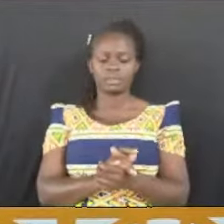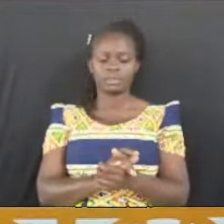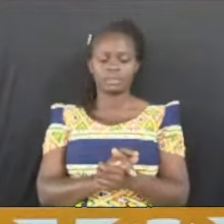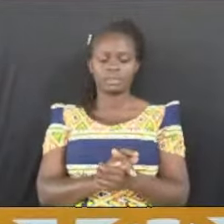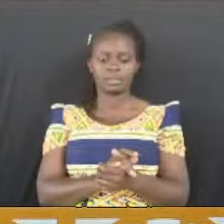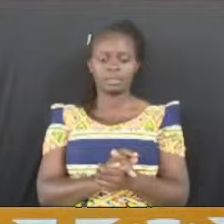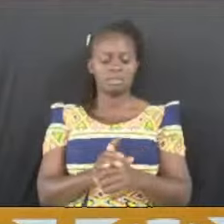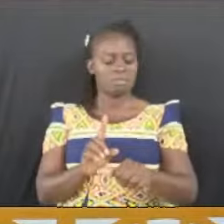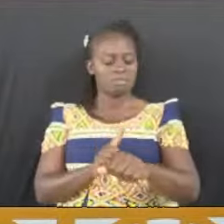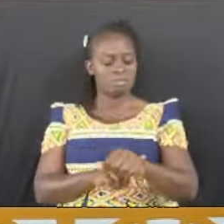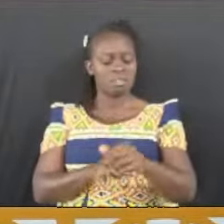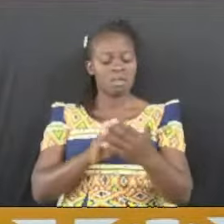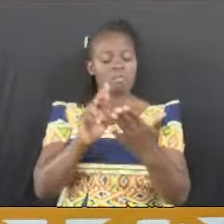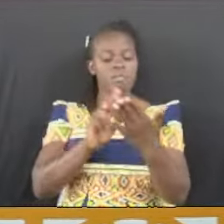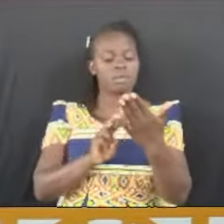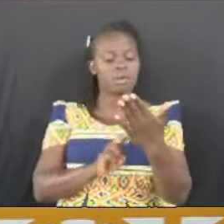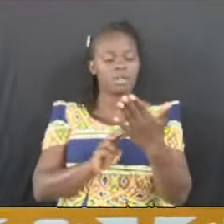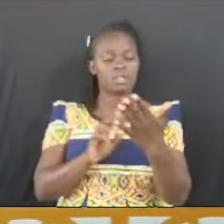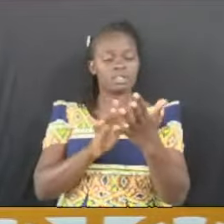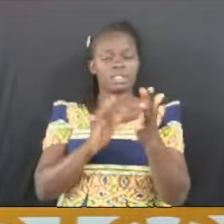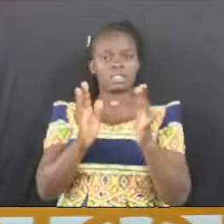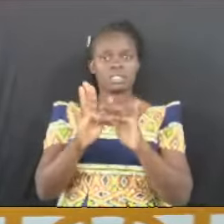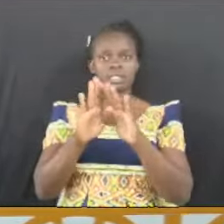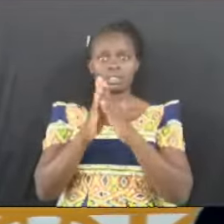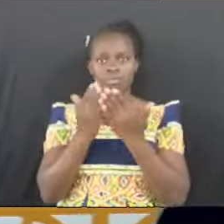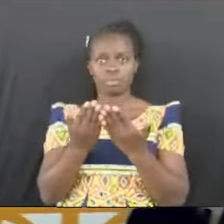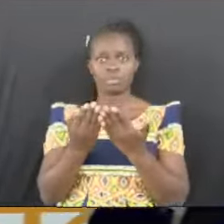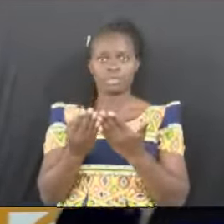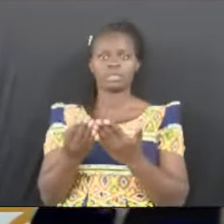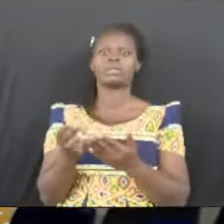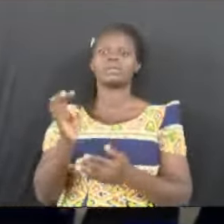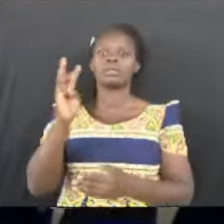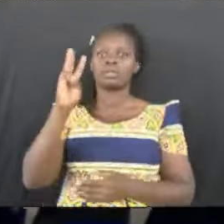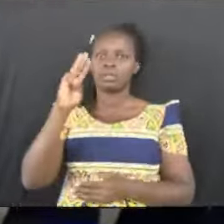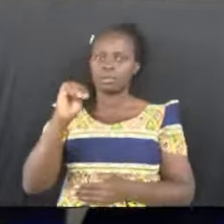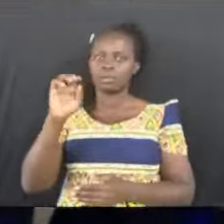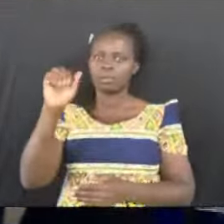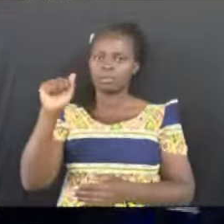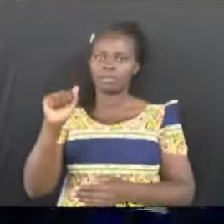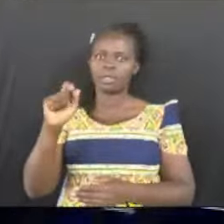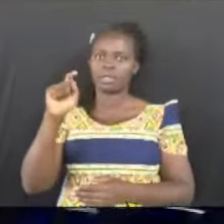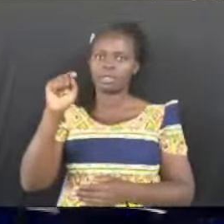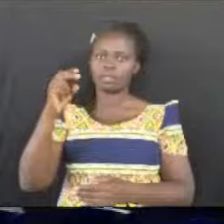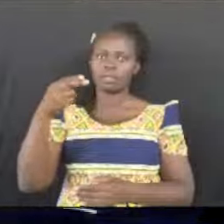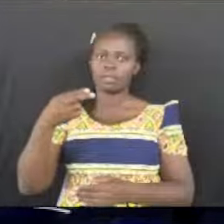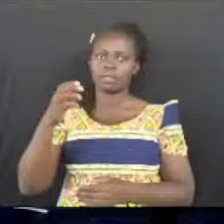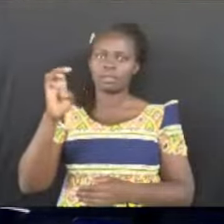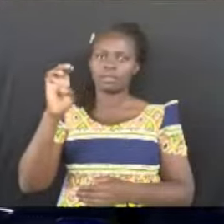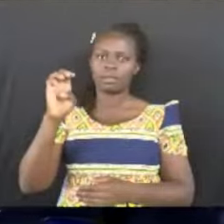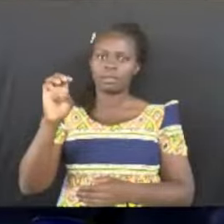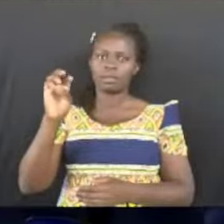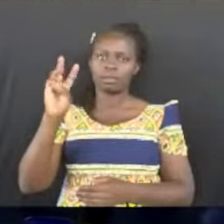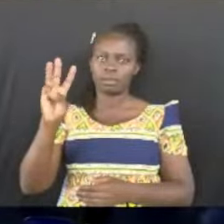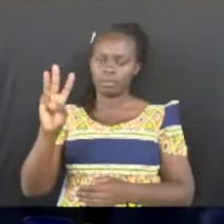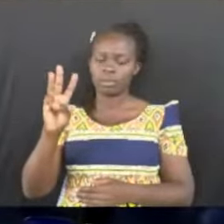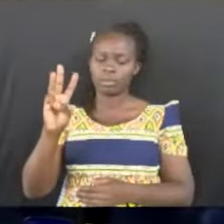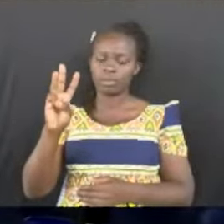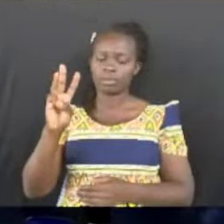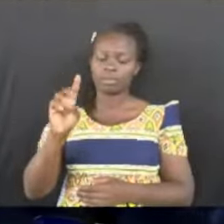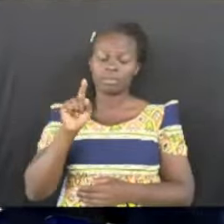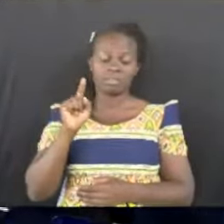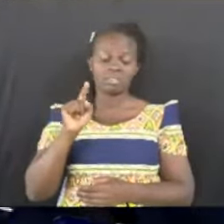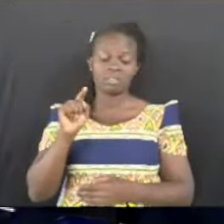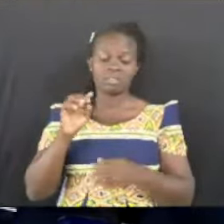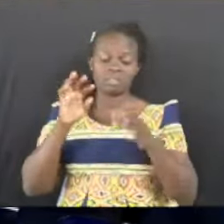the book of Matthew, it is very, amazingly